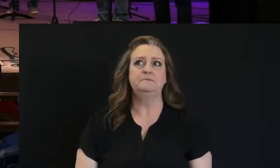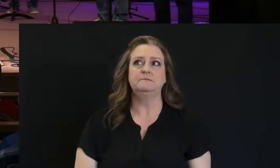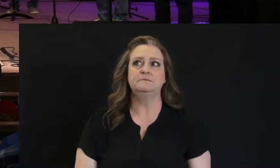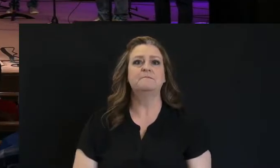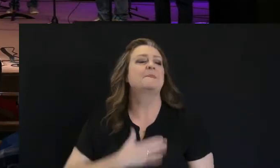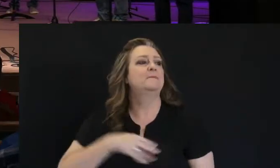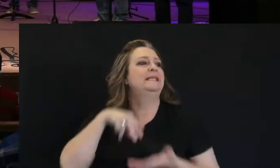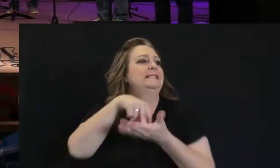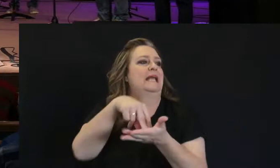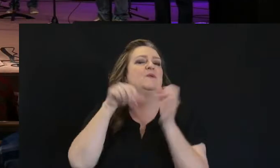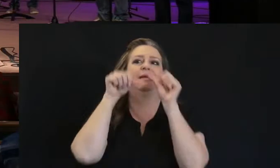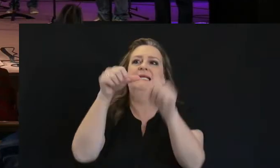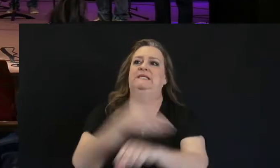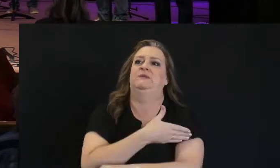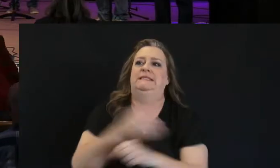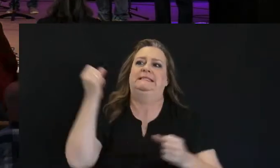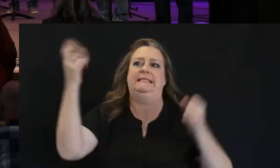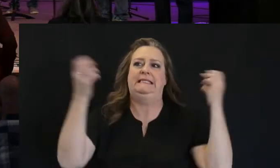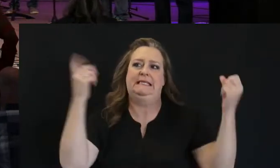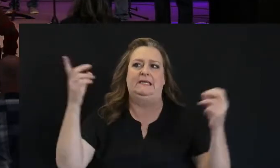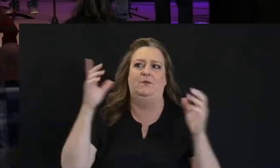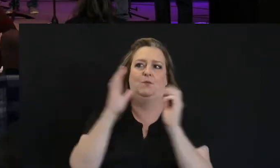Please stand with us as we continue singing in worship.